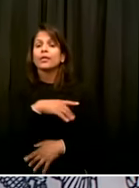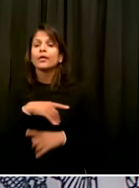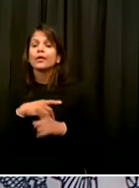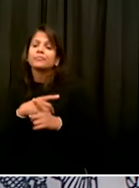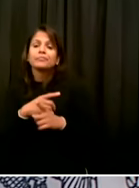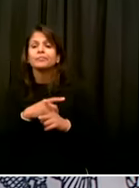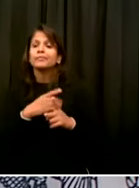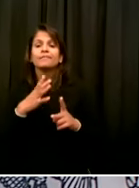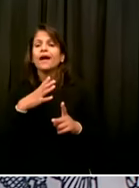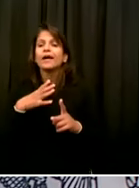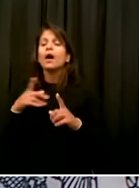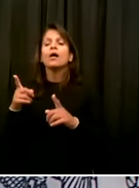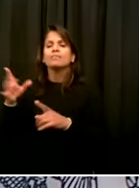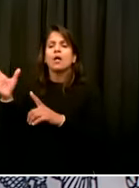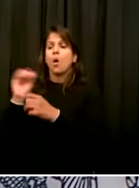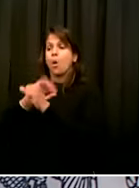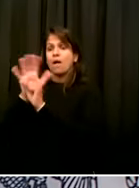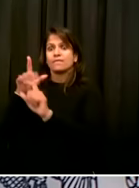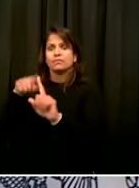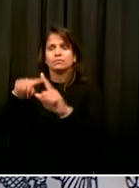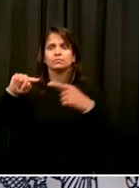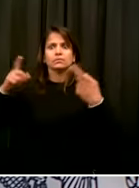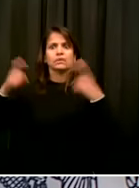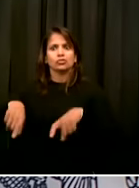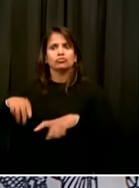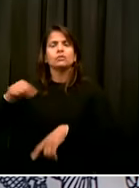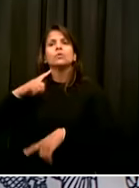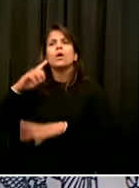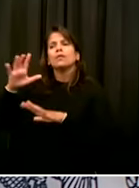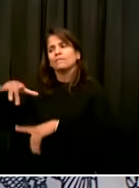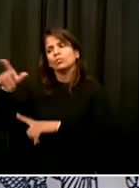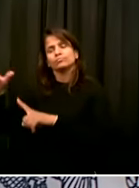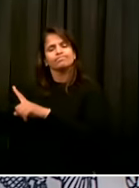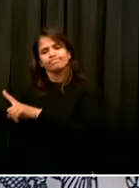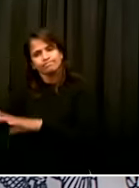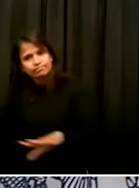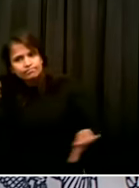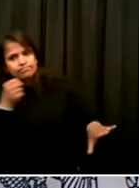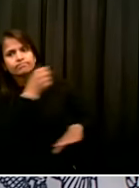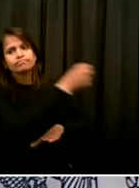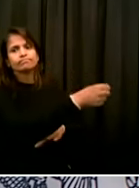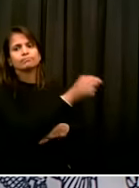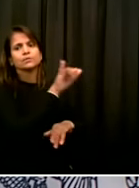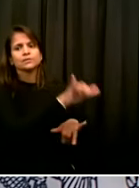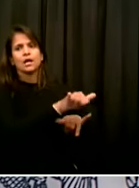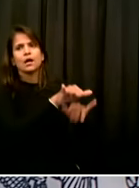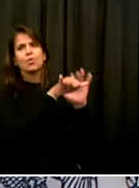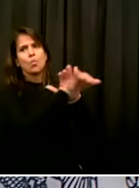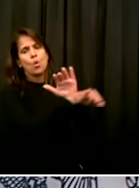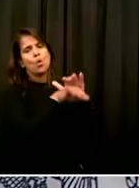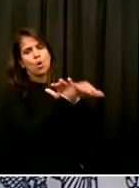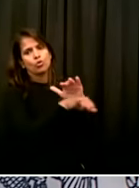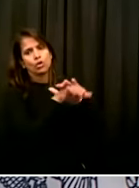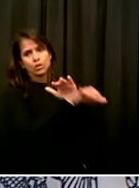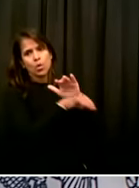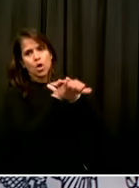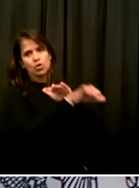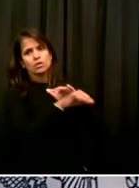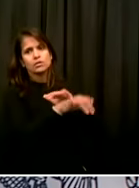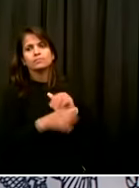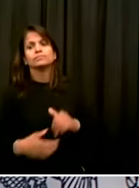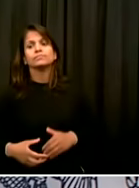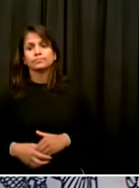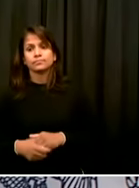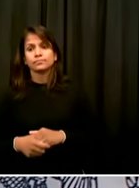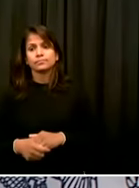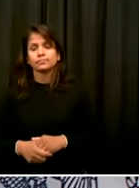Hello, Mr. Mayor. How are you doing? Red Sox aside. Yeah. Yankees are doing well. Red Sox are doing poorly. Are you adding, you're adding